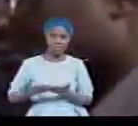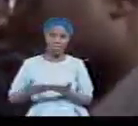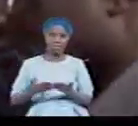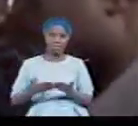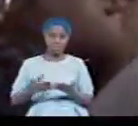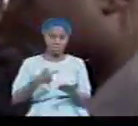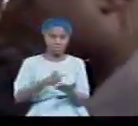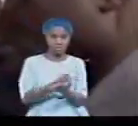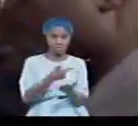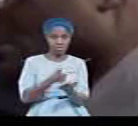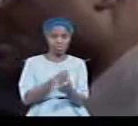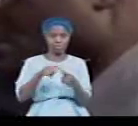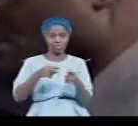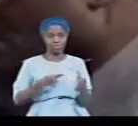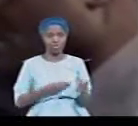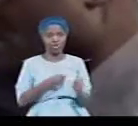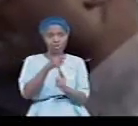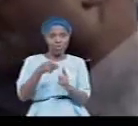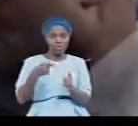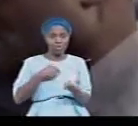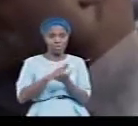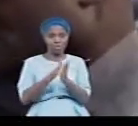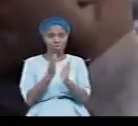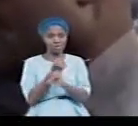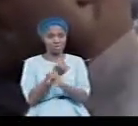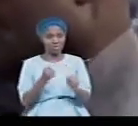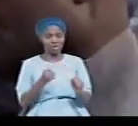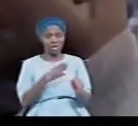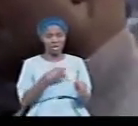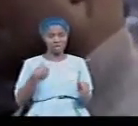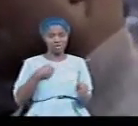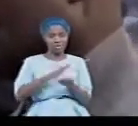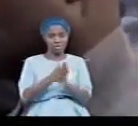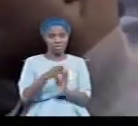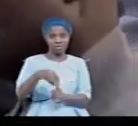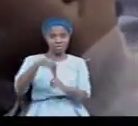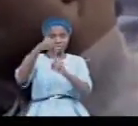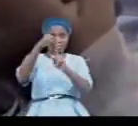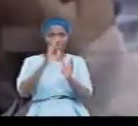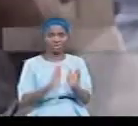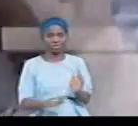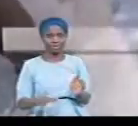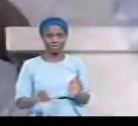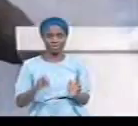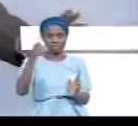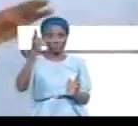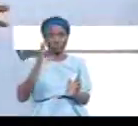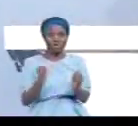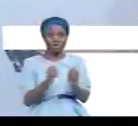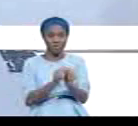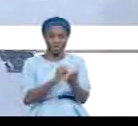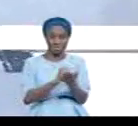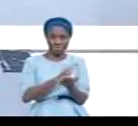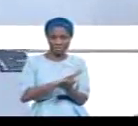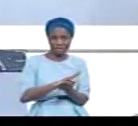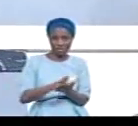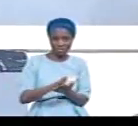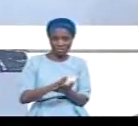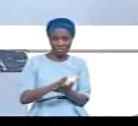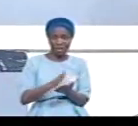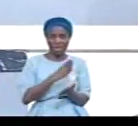When we were saved, we became peculiar children of God with the sanctification. And because